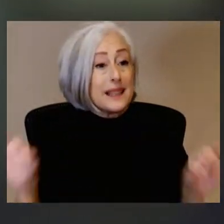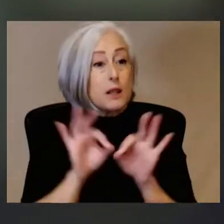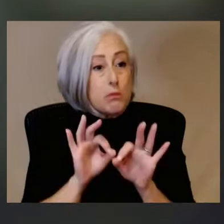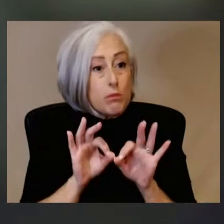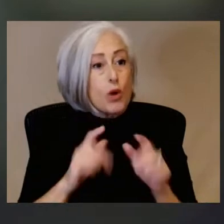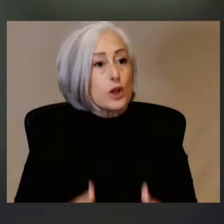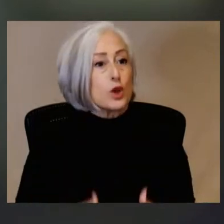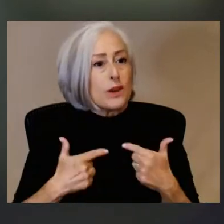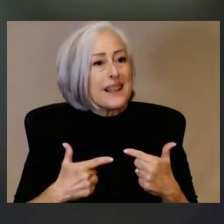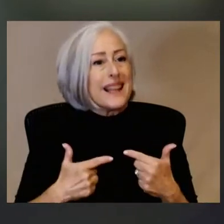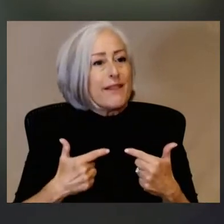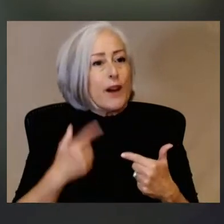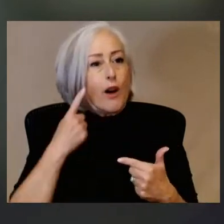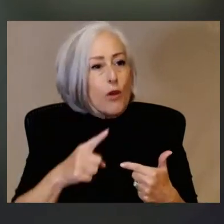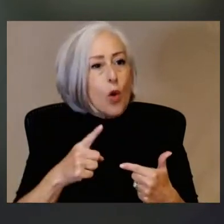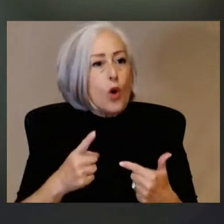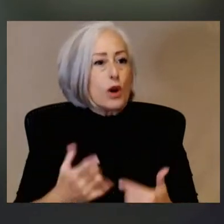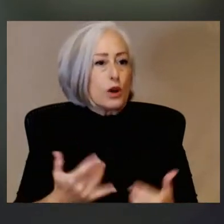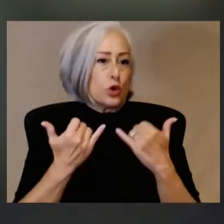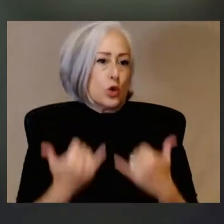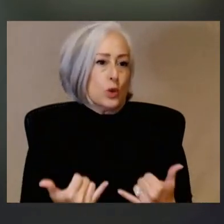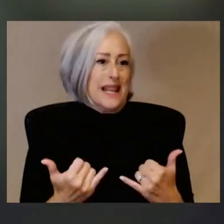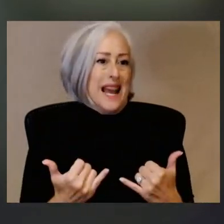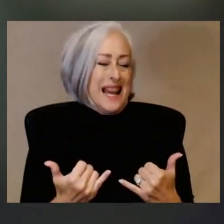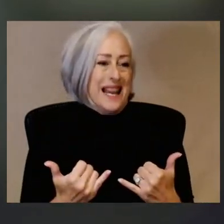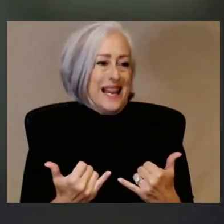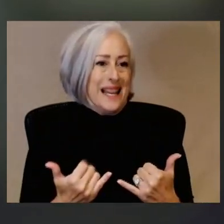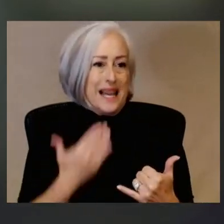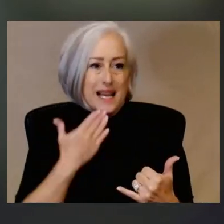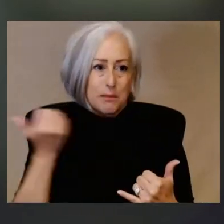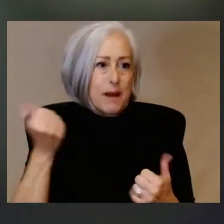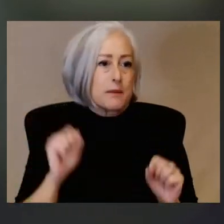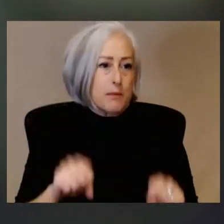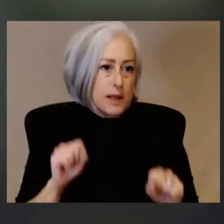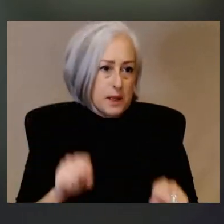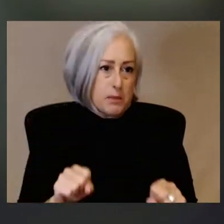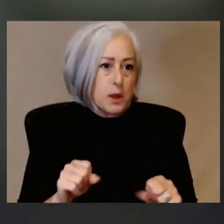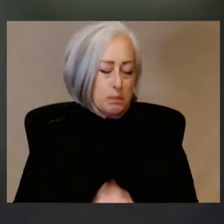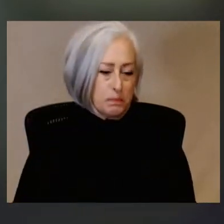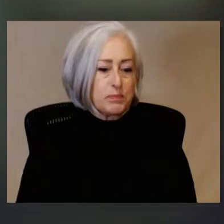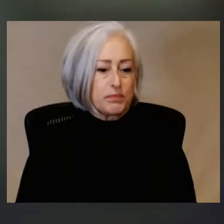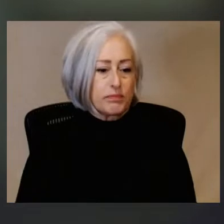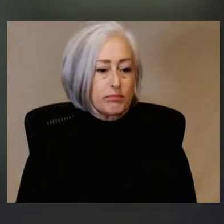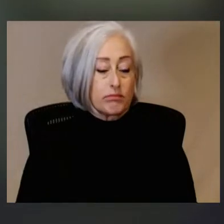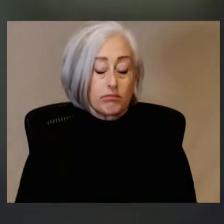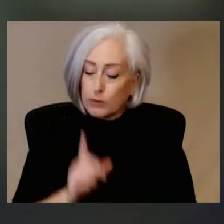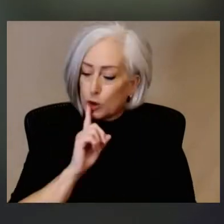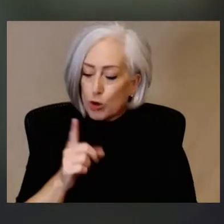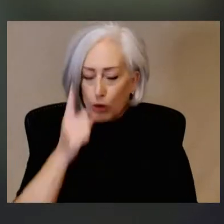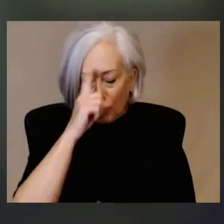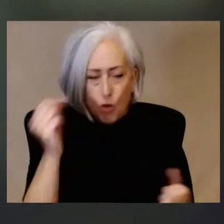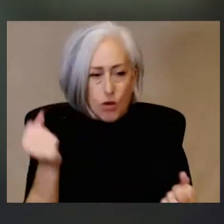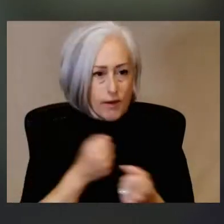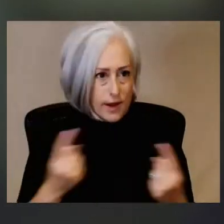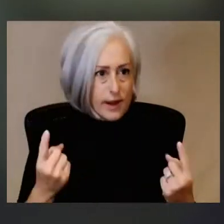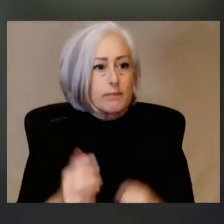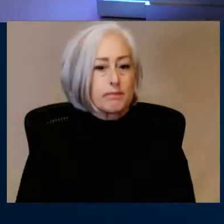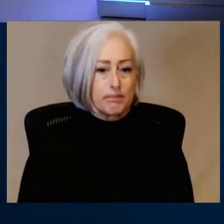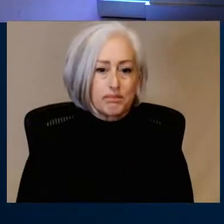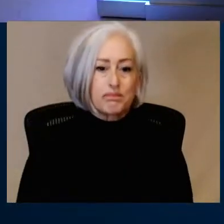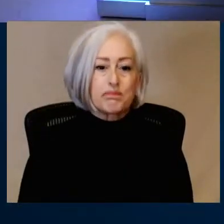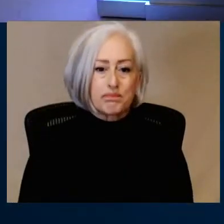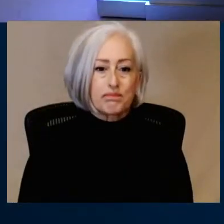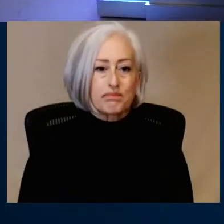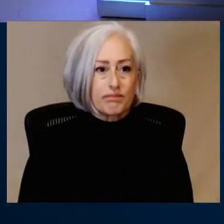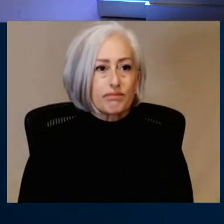this moment, this day, this time frame as best we can. And that's true with everything. All